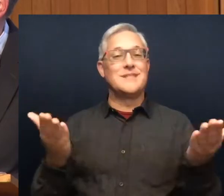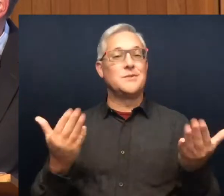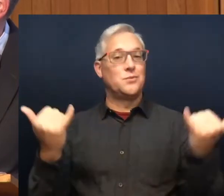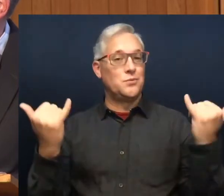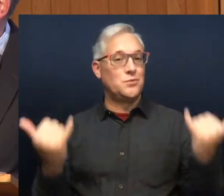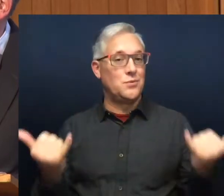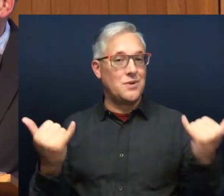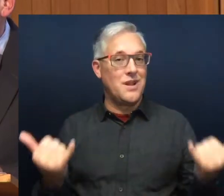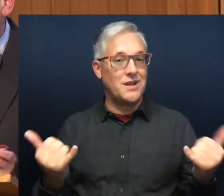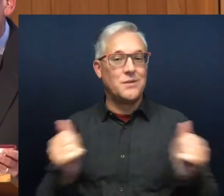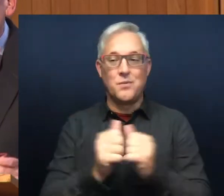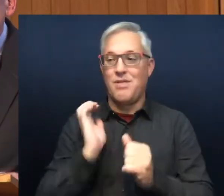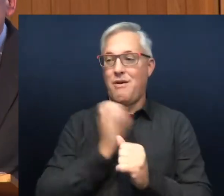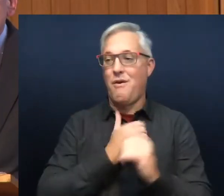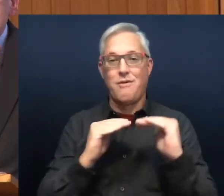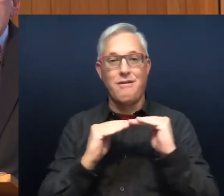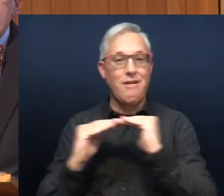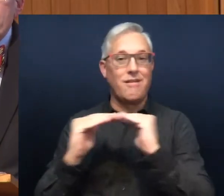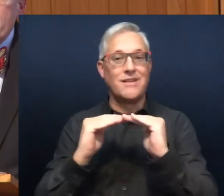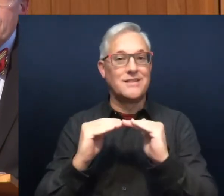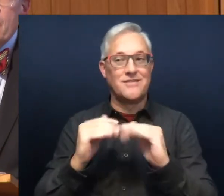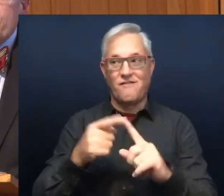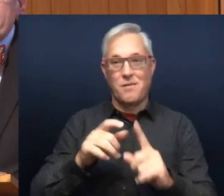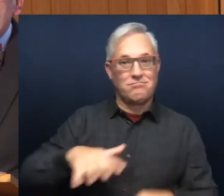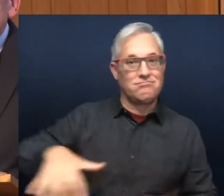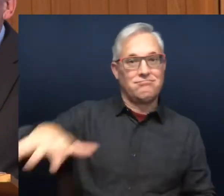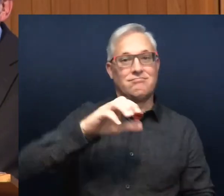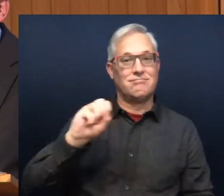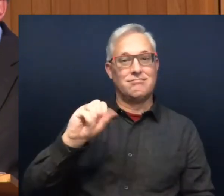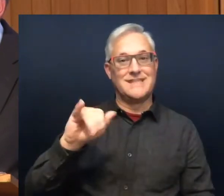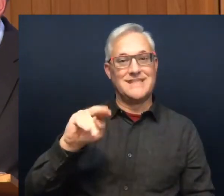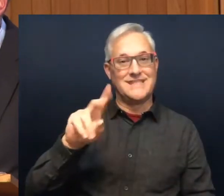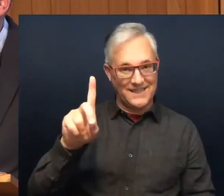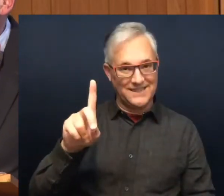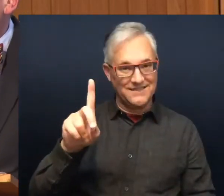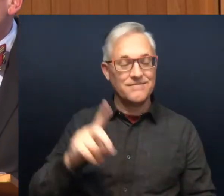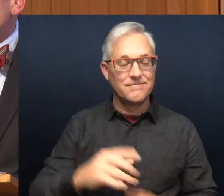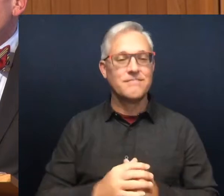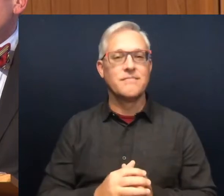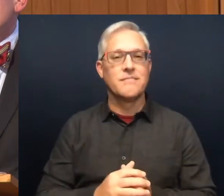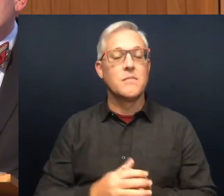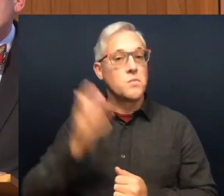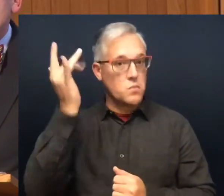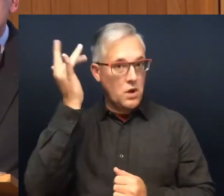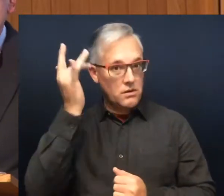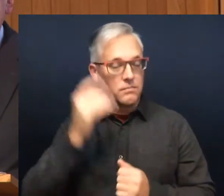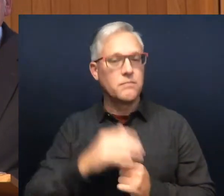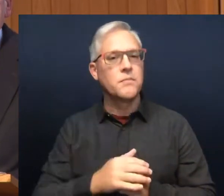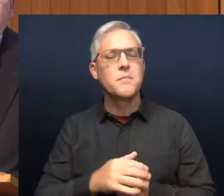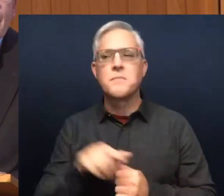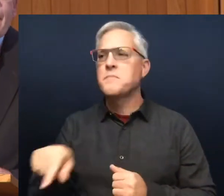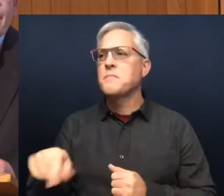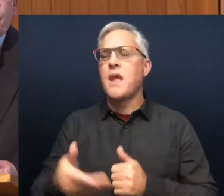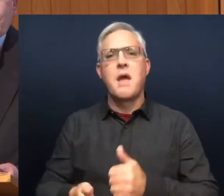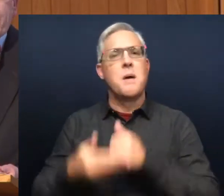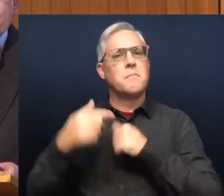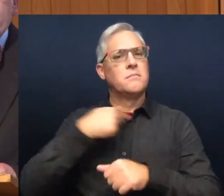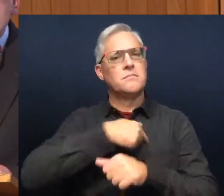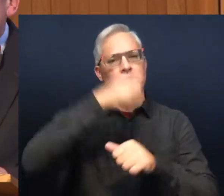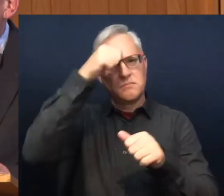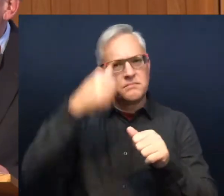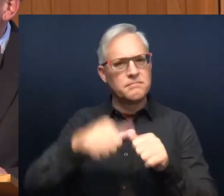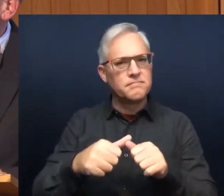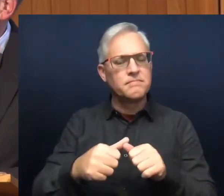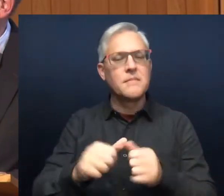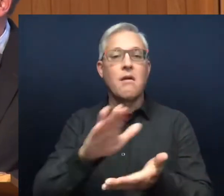here today with our colleagues from across the Synod, bringing you this special worship service because in many ways this is a reminder of the ways